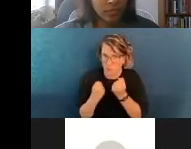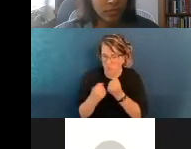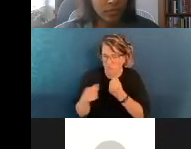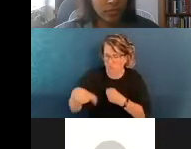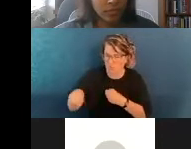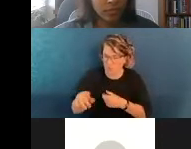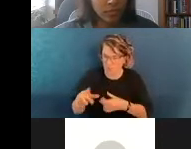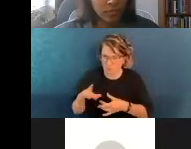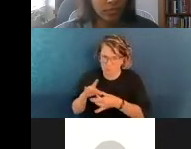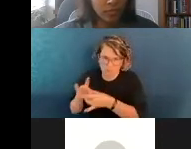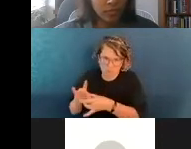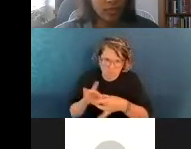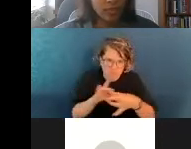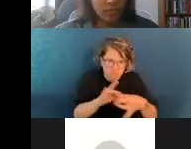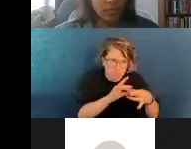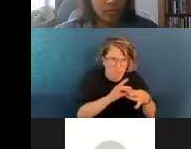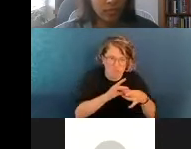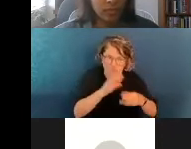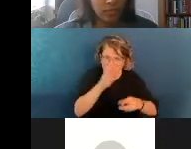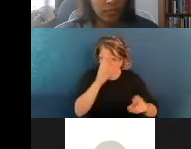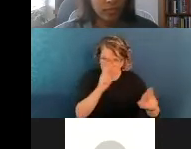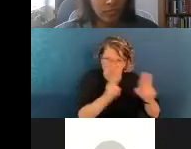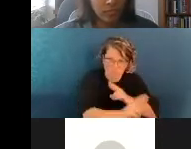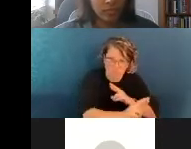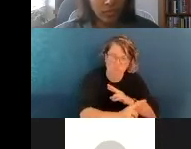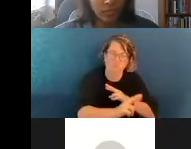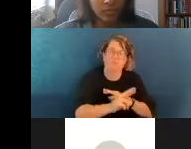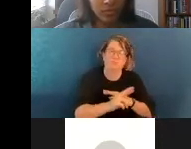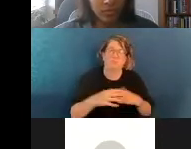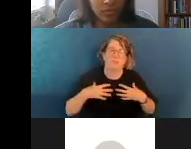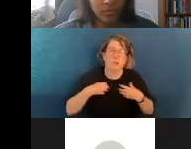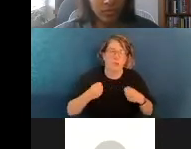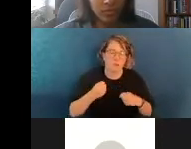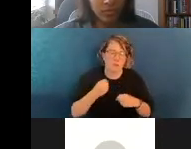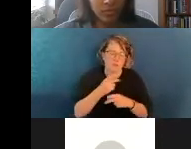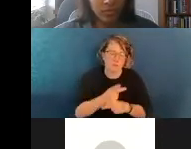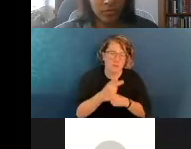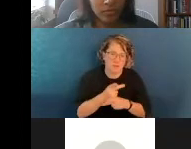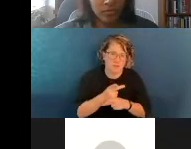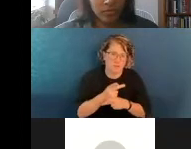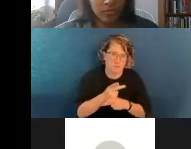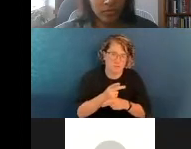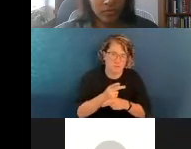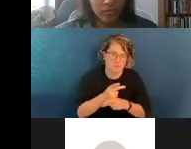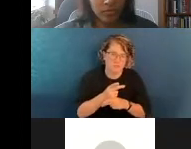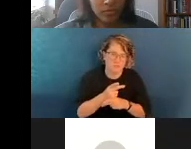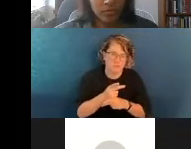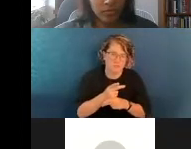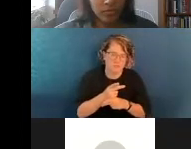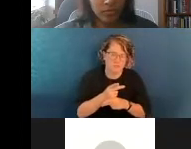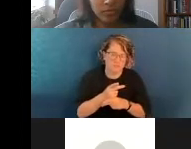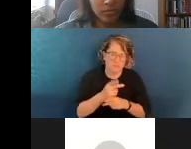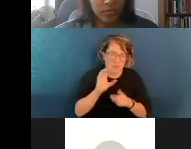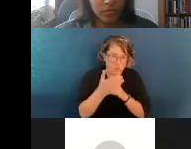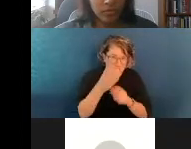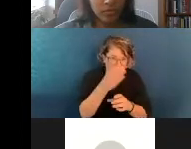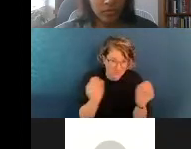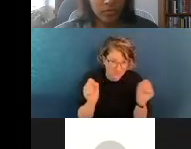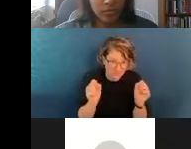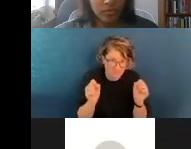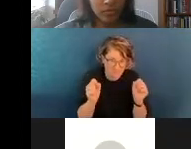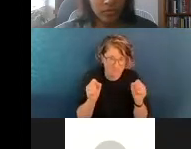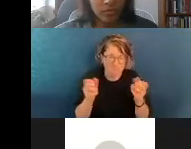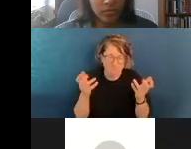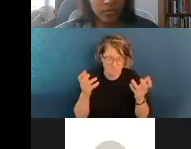respectful interactions, and ensure culturally safe healthcare settings and culturally safe health service delivery. So in